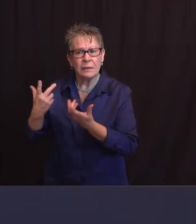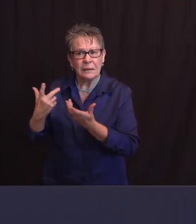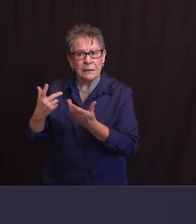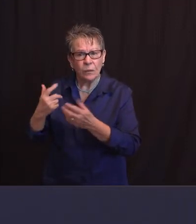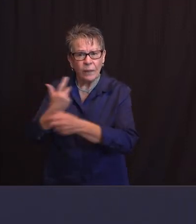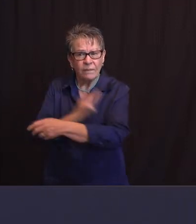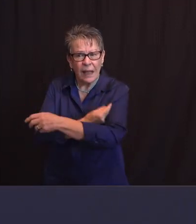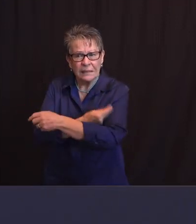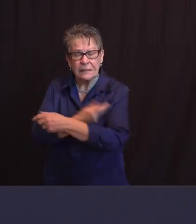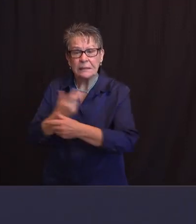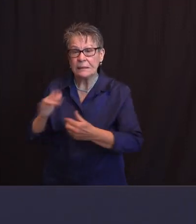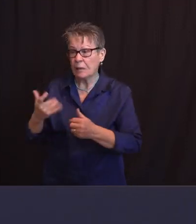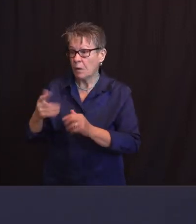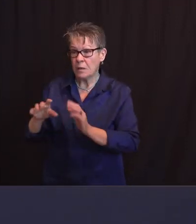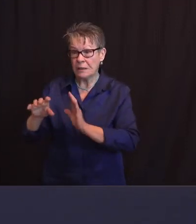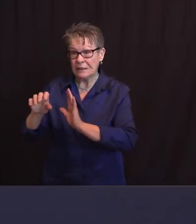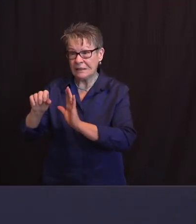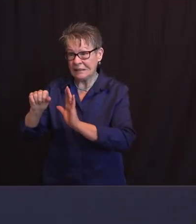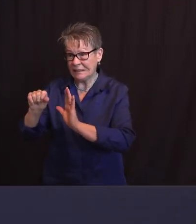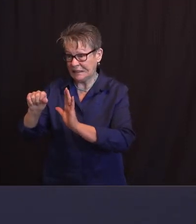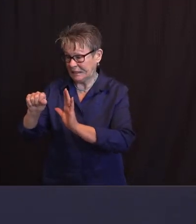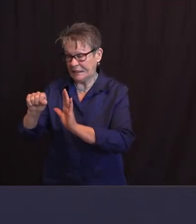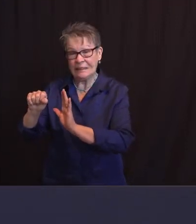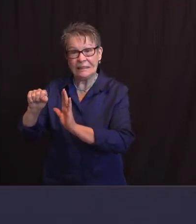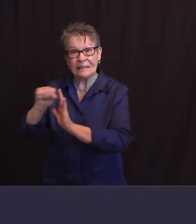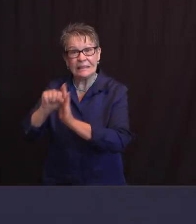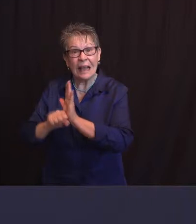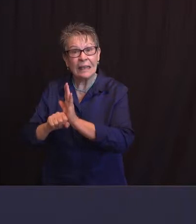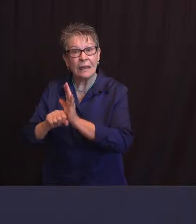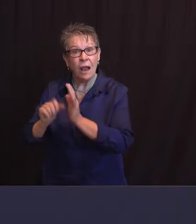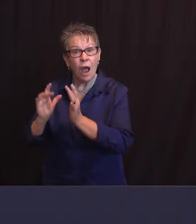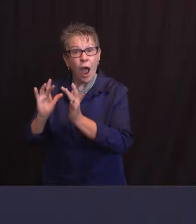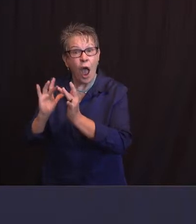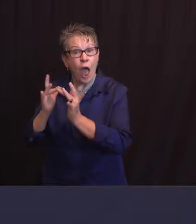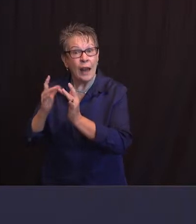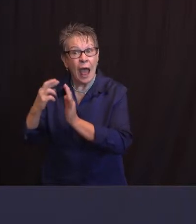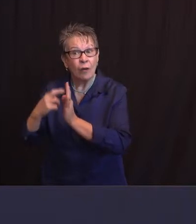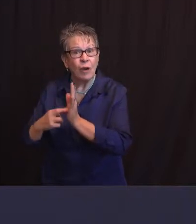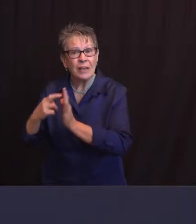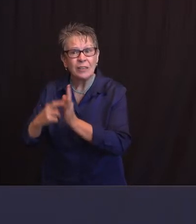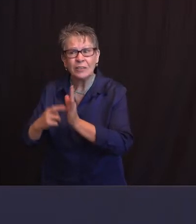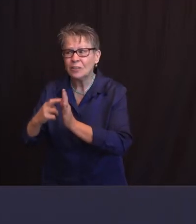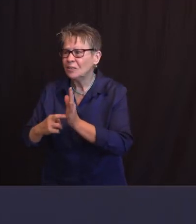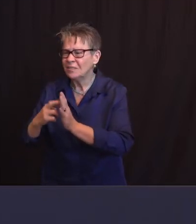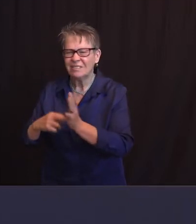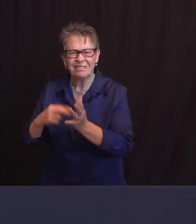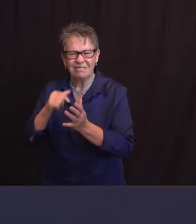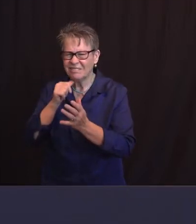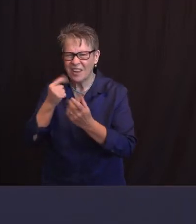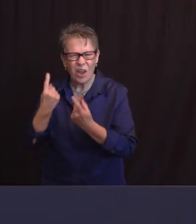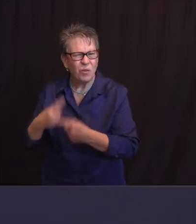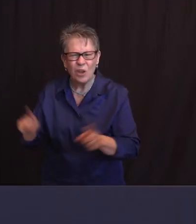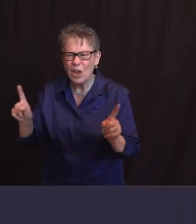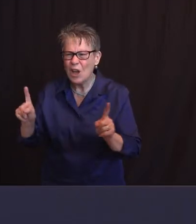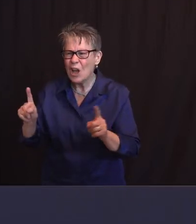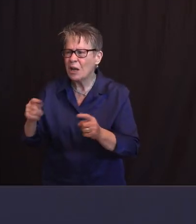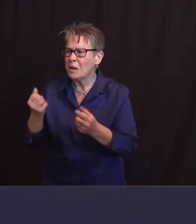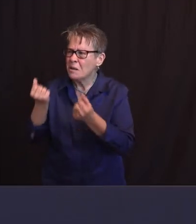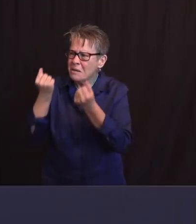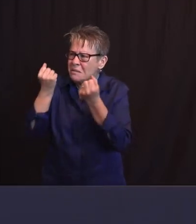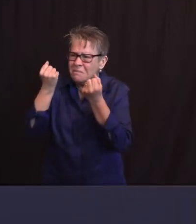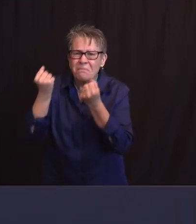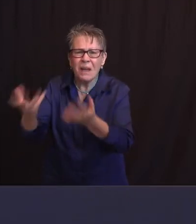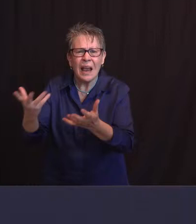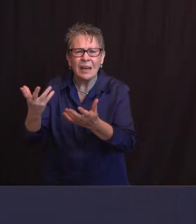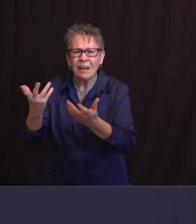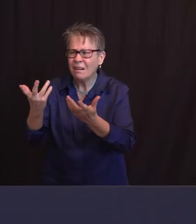system isn't that effective. We've been talking to a lot of people who are eligible that are scrambling, spending hours online just to get an